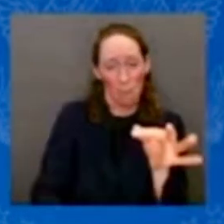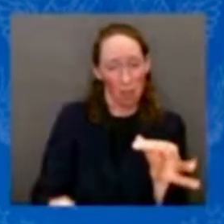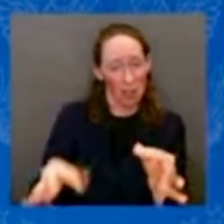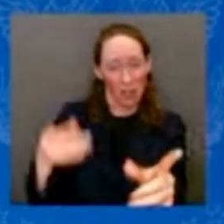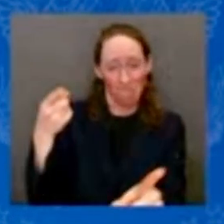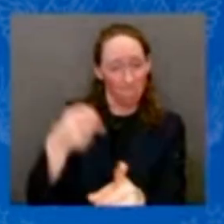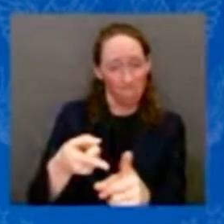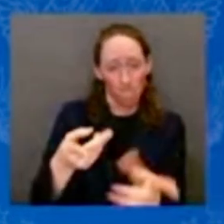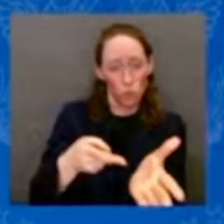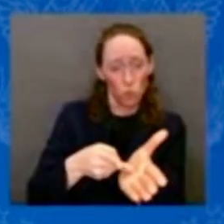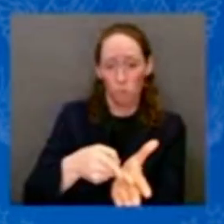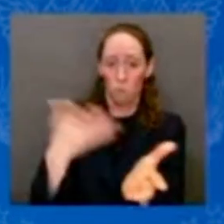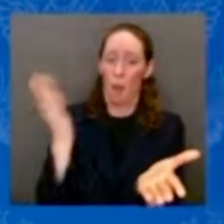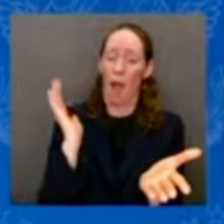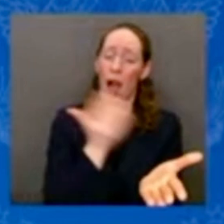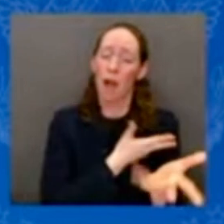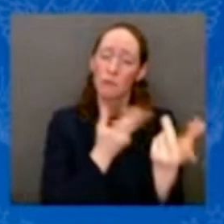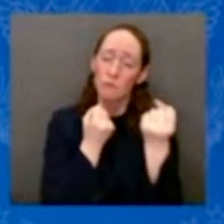We saw that strength in